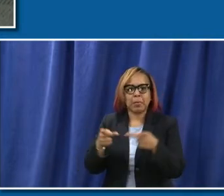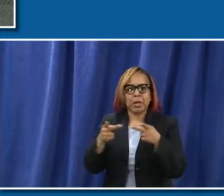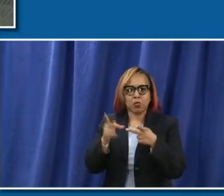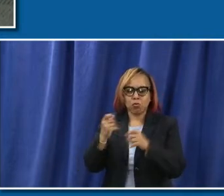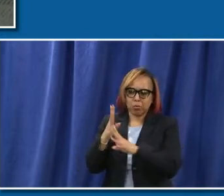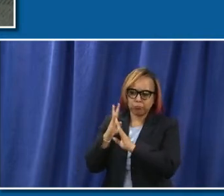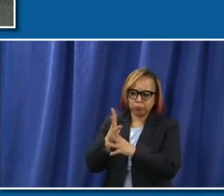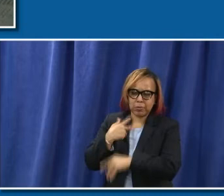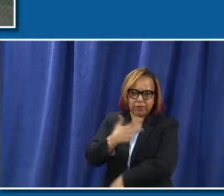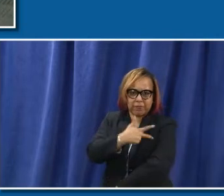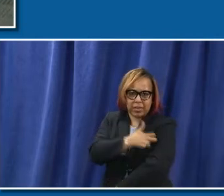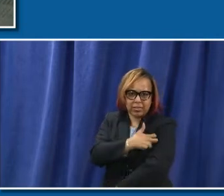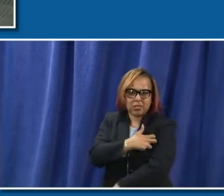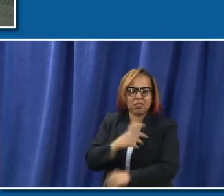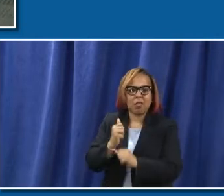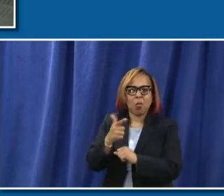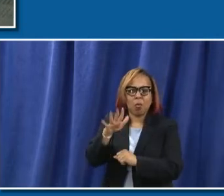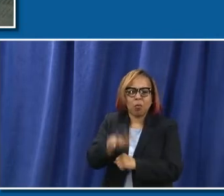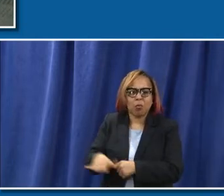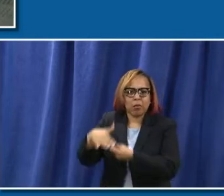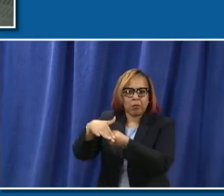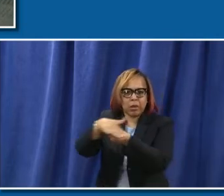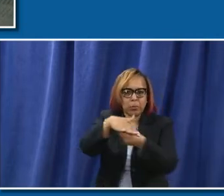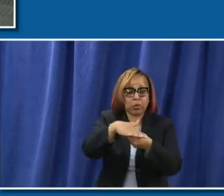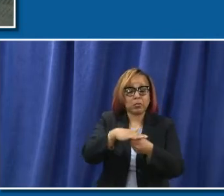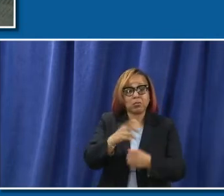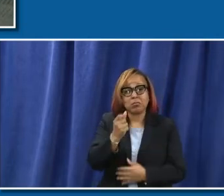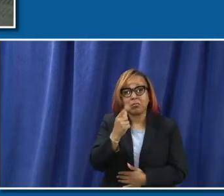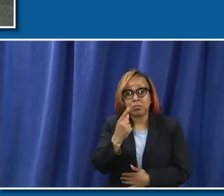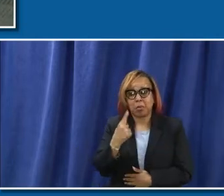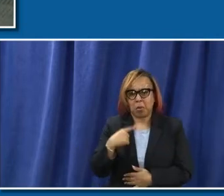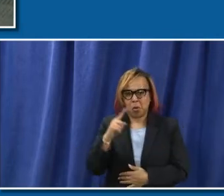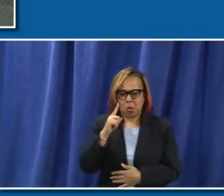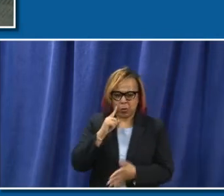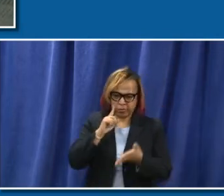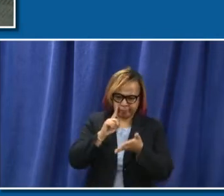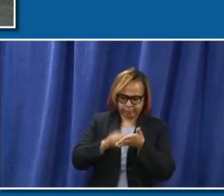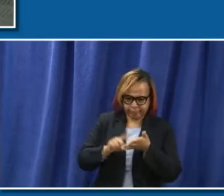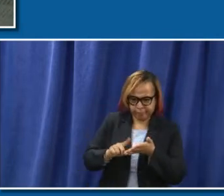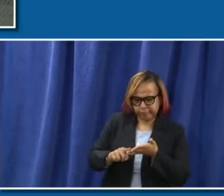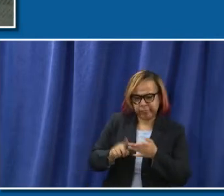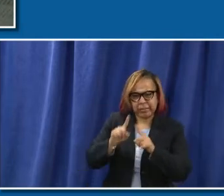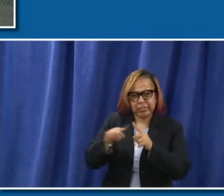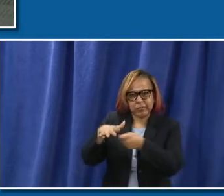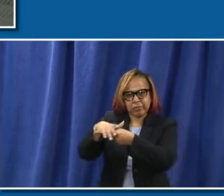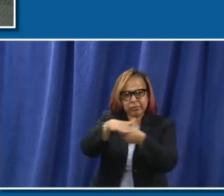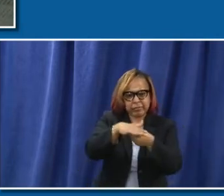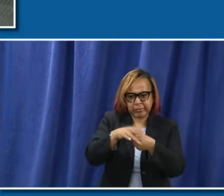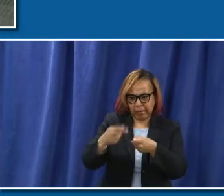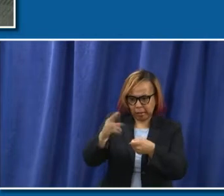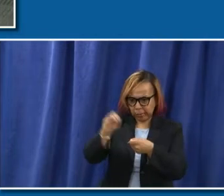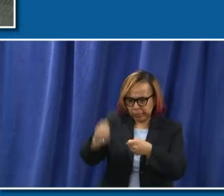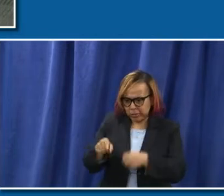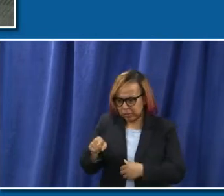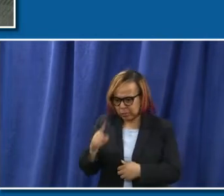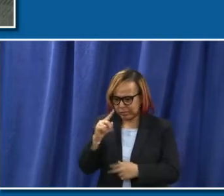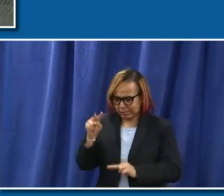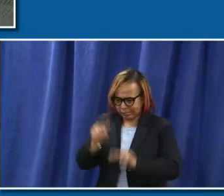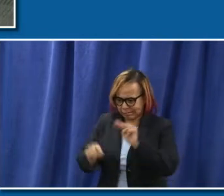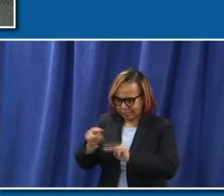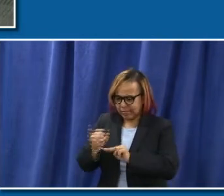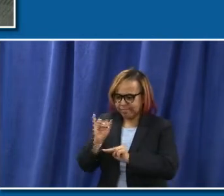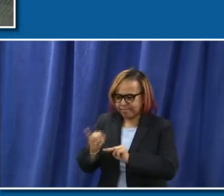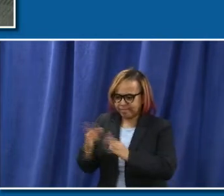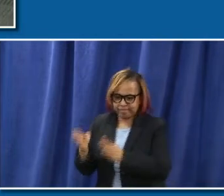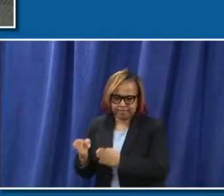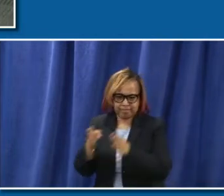be vaccinated in all the neighborhoods. We actually look very closely at the zip codes where rates are the highest. We look very closely at the